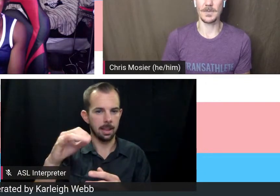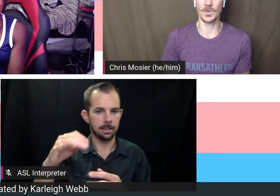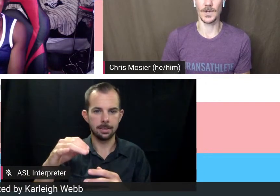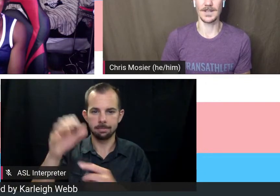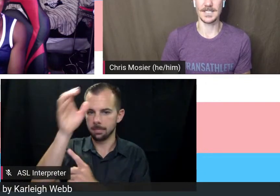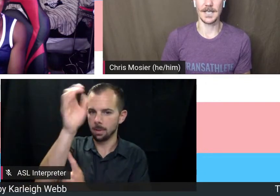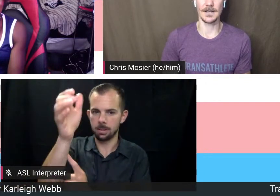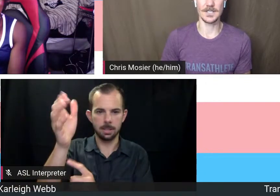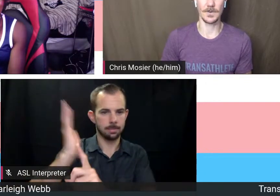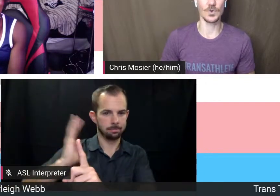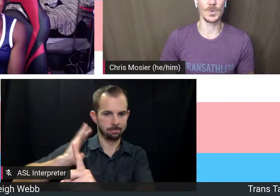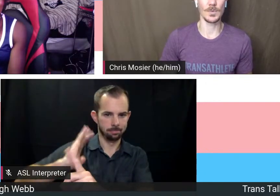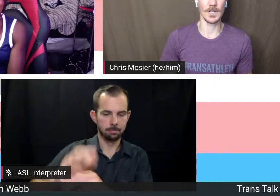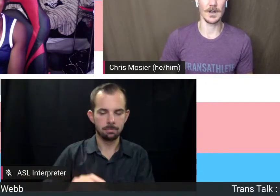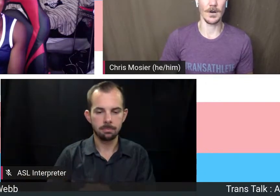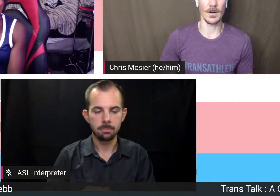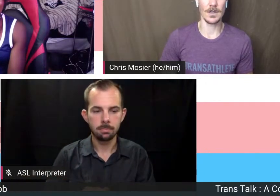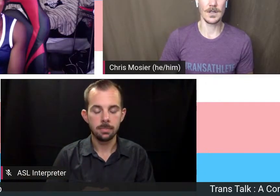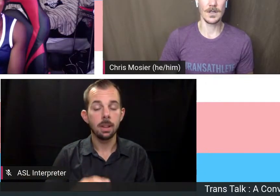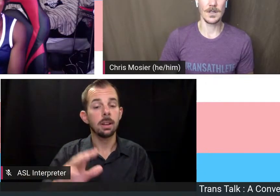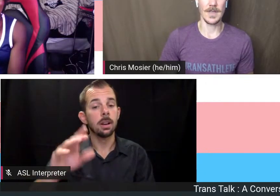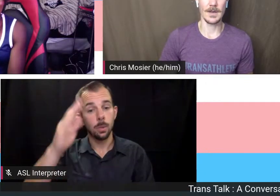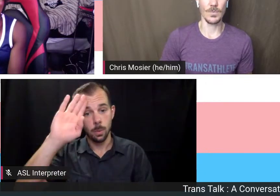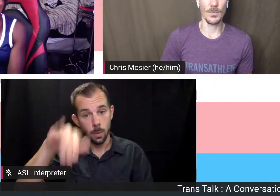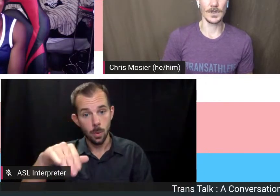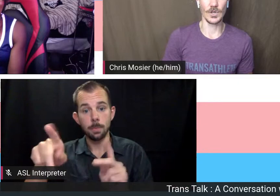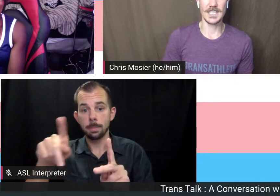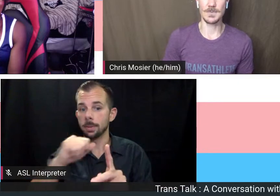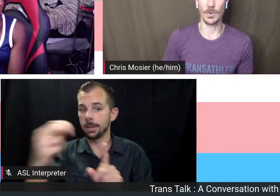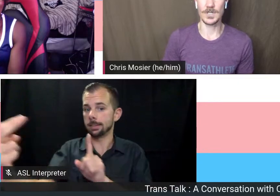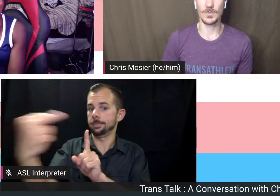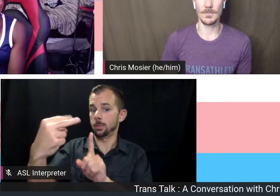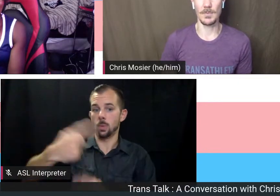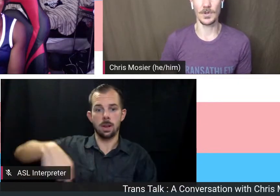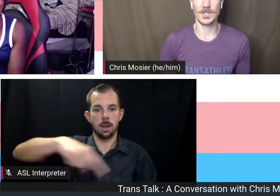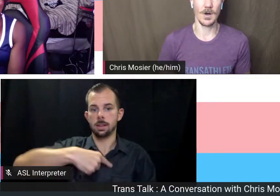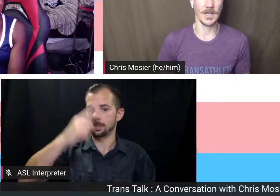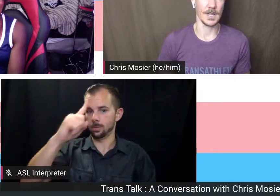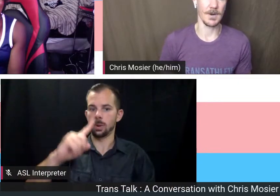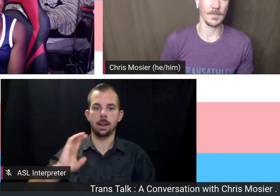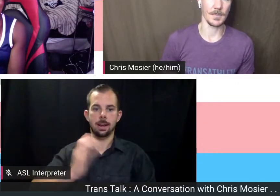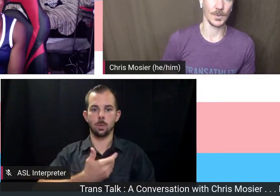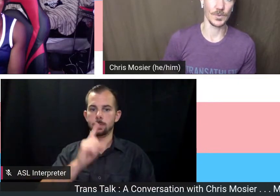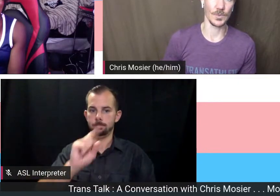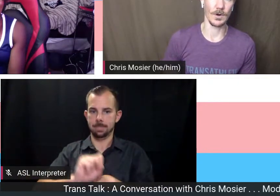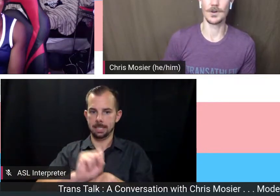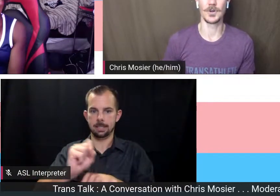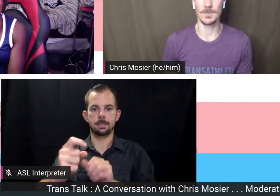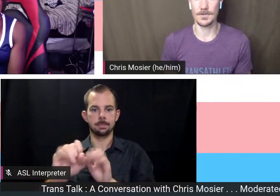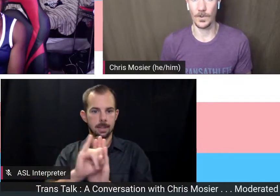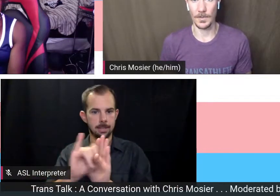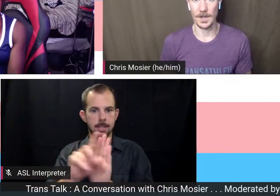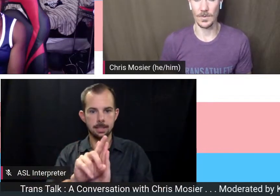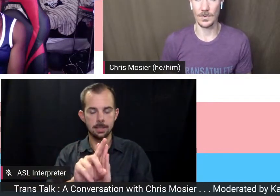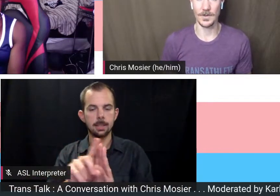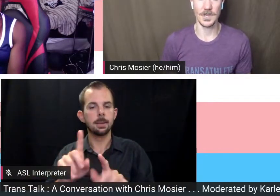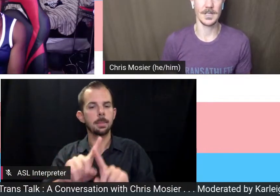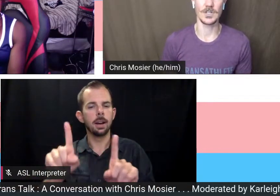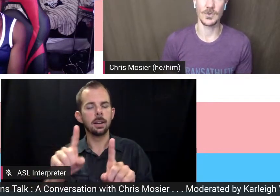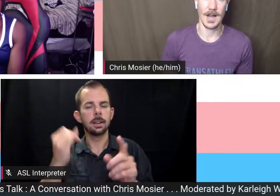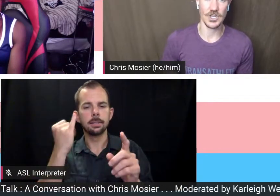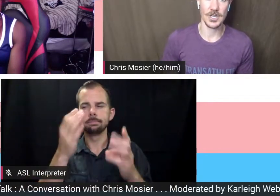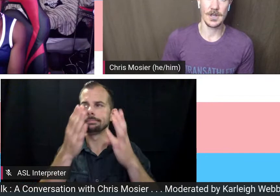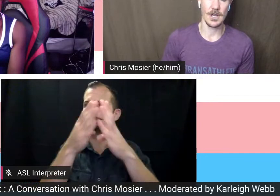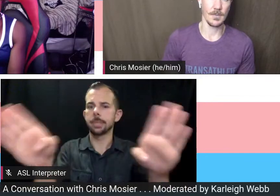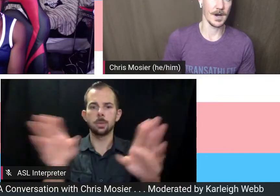aside from people not seeing us for who we really are, that when we look at sports, when people are talking about people who are underperforming, or they're